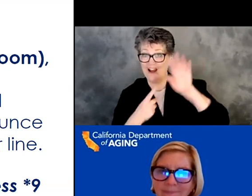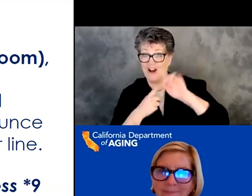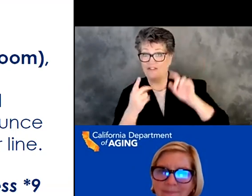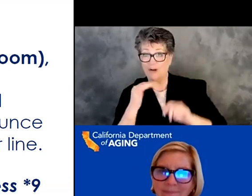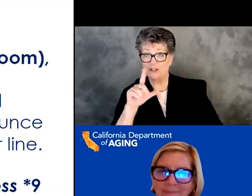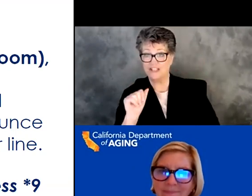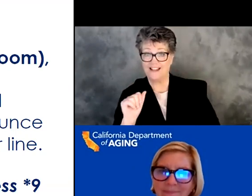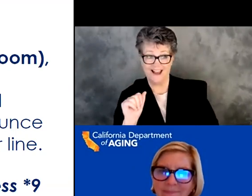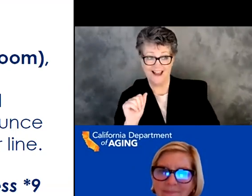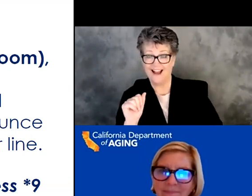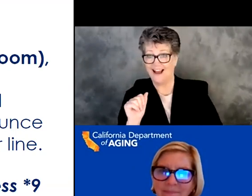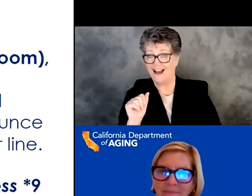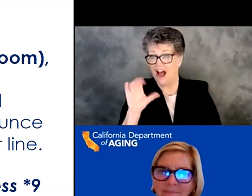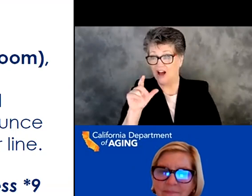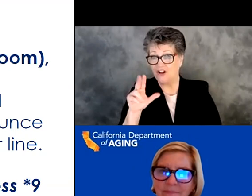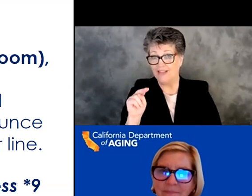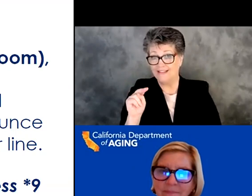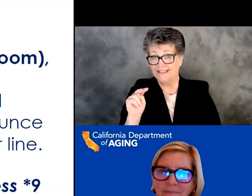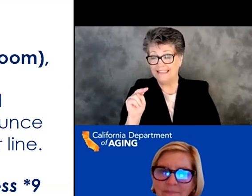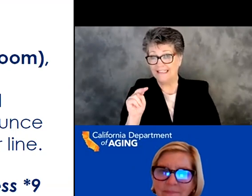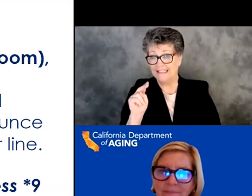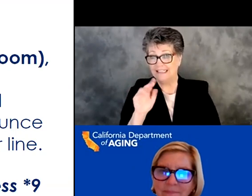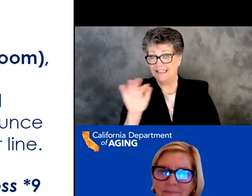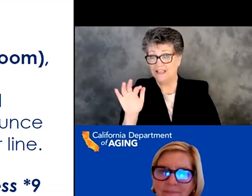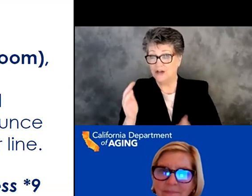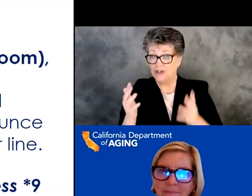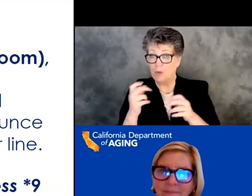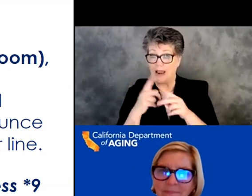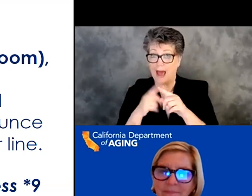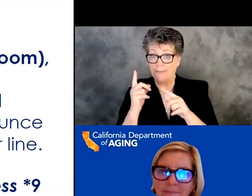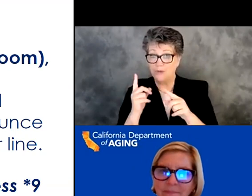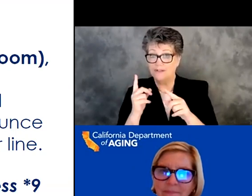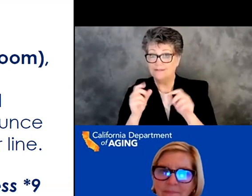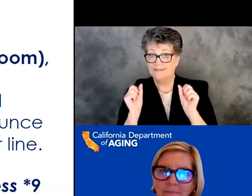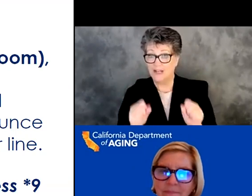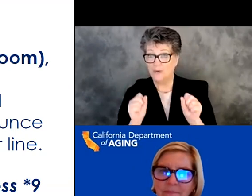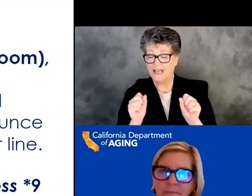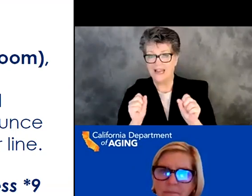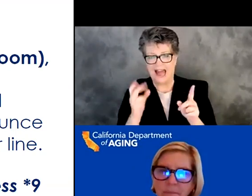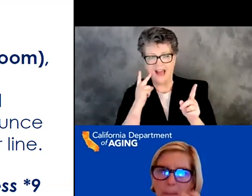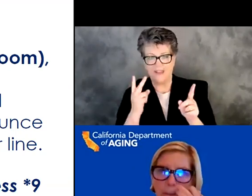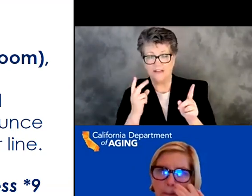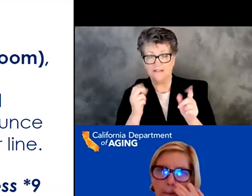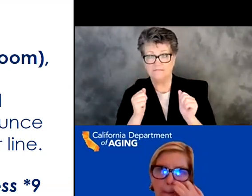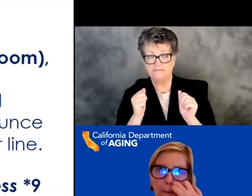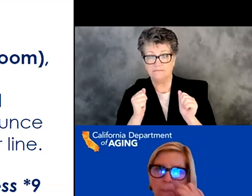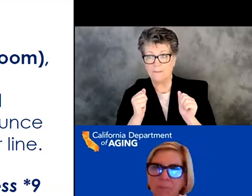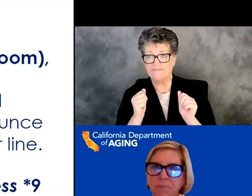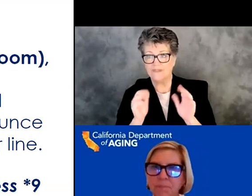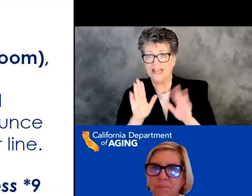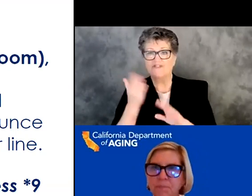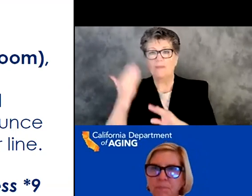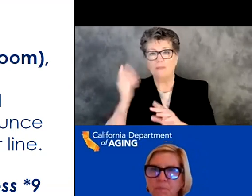Sheila Commandemont. Do you want to unmute and we can hear your comment? It's up from her